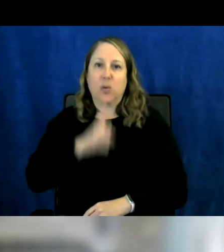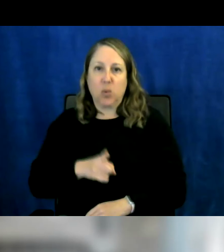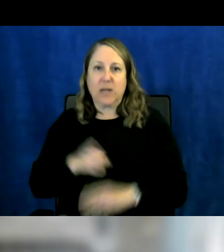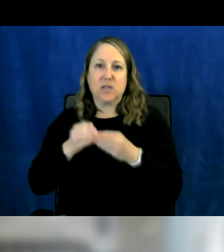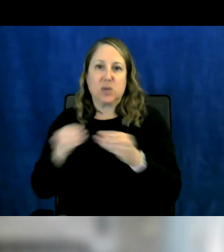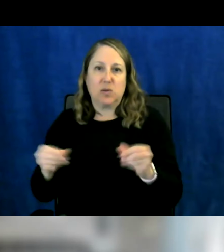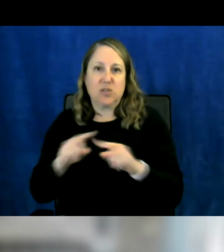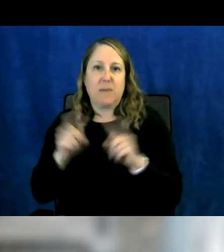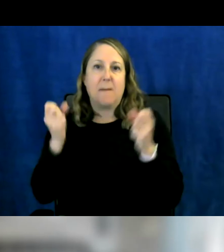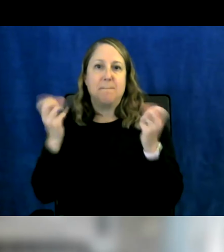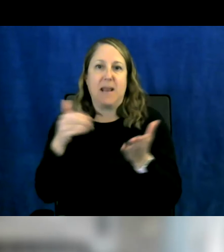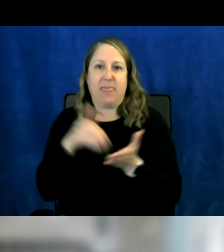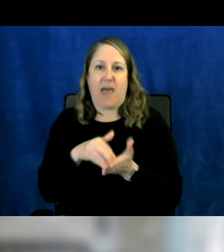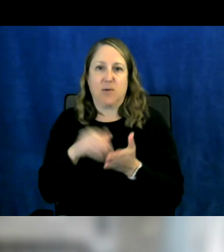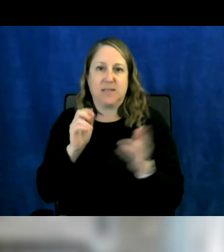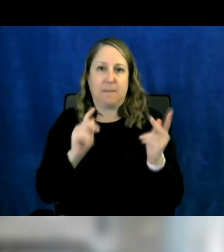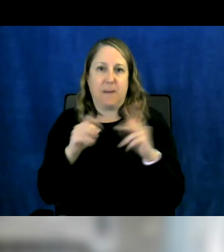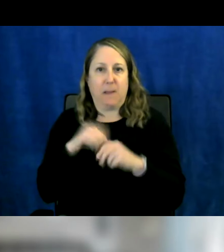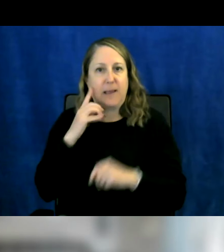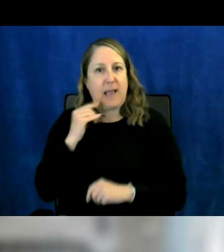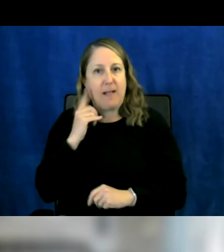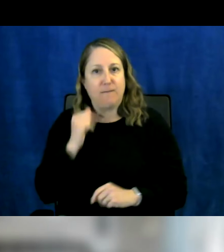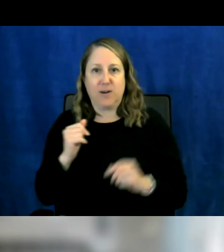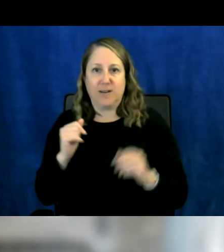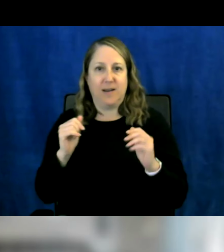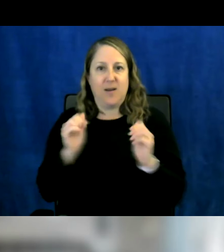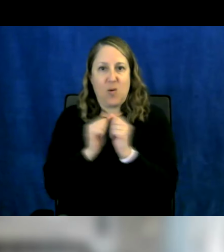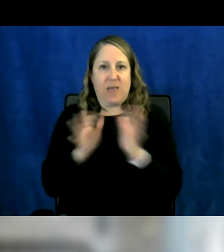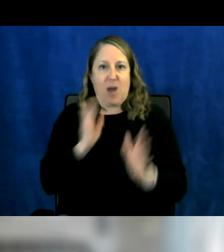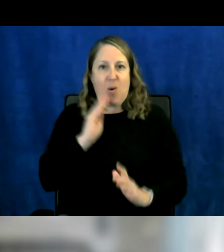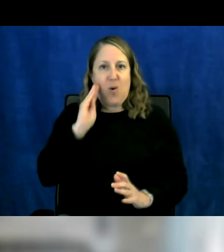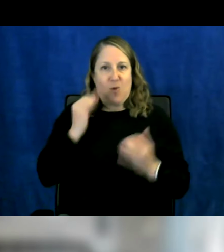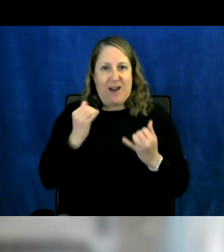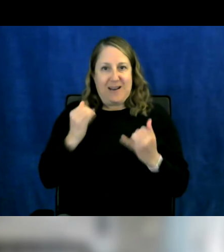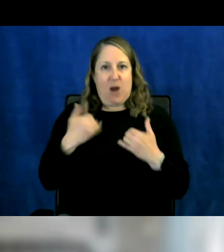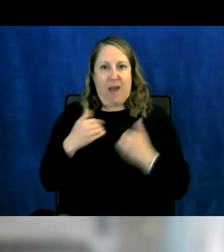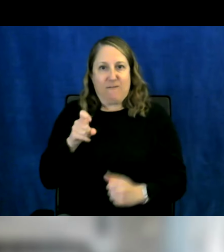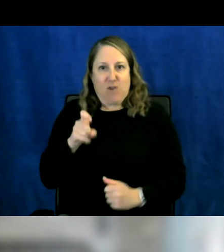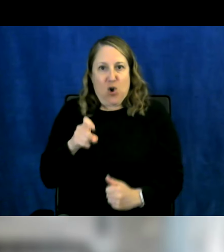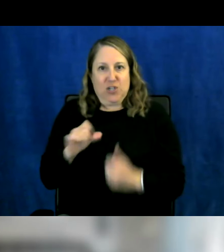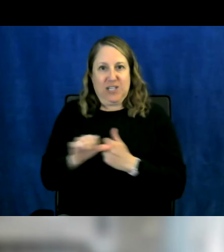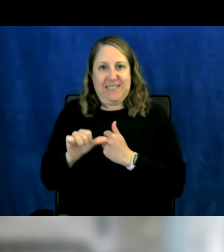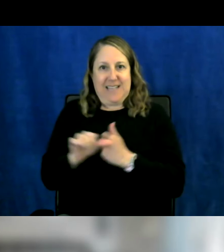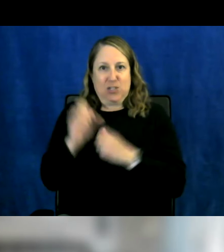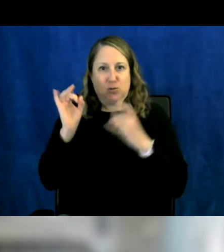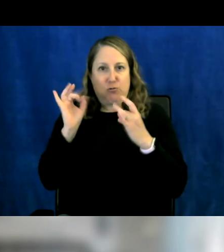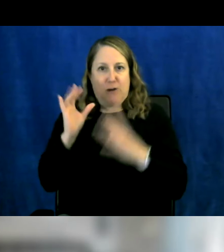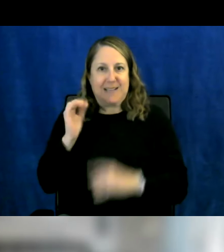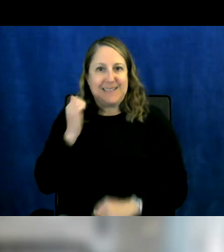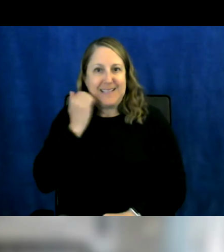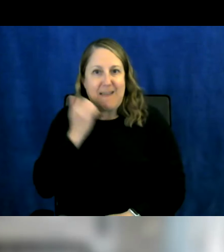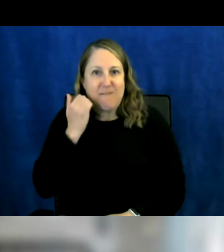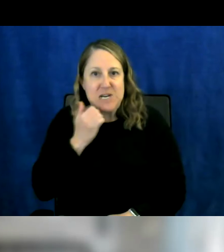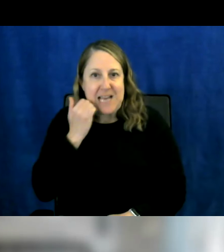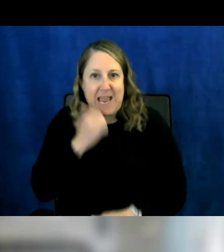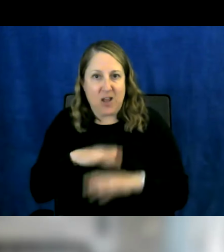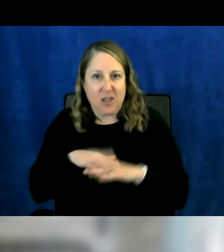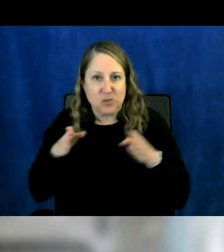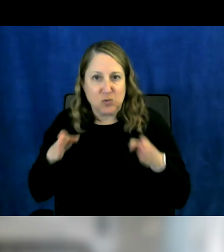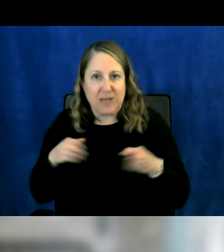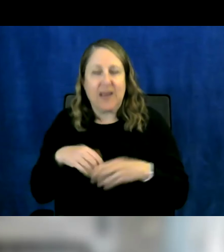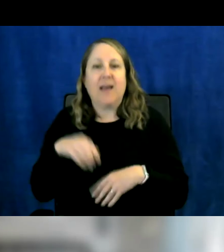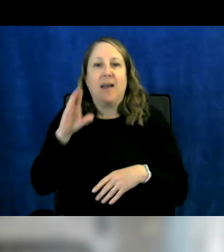thousands of Californians experiencing homelessness right now are facing urgent and dangerous crises every single day.